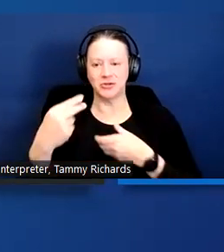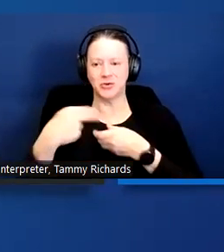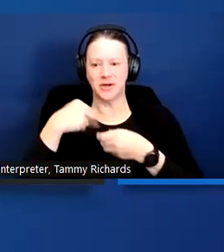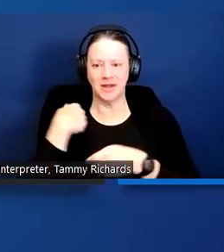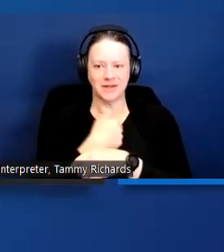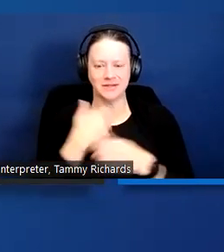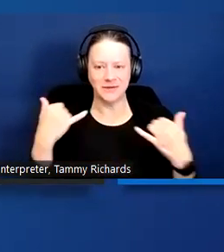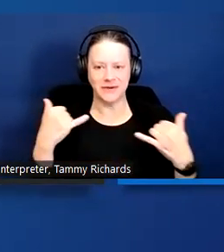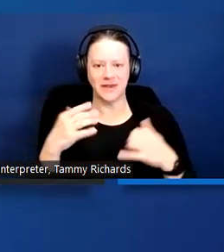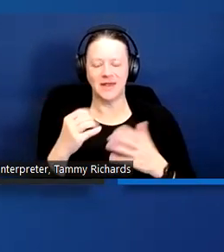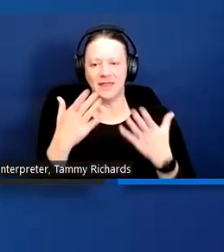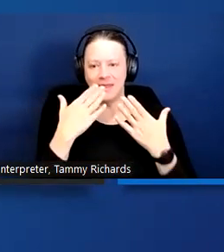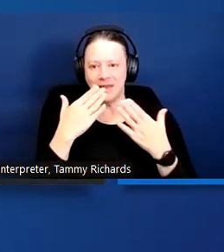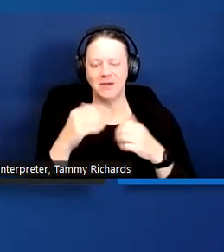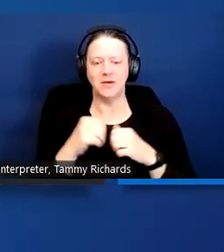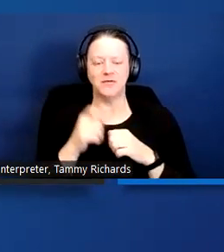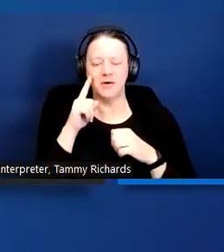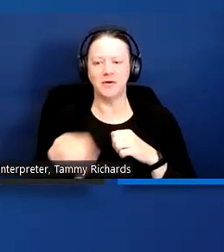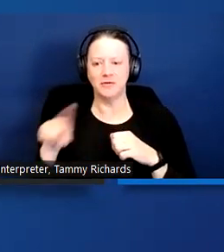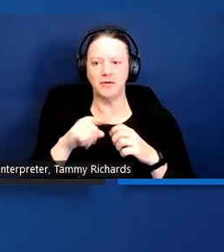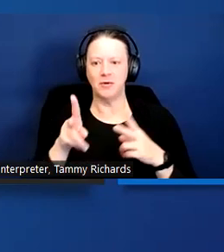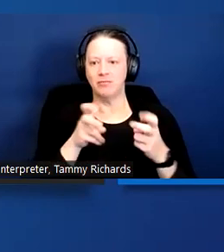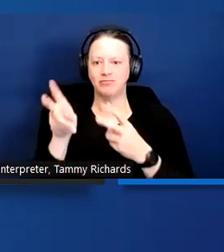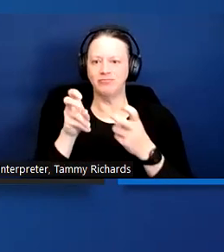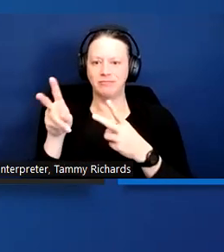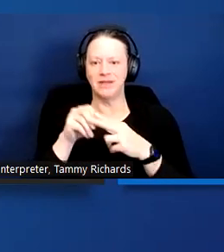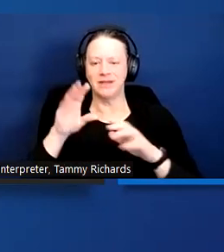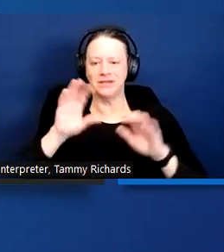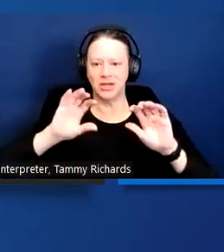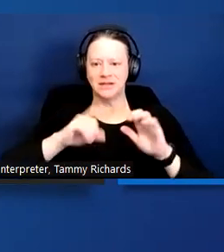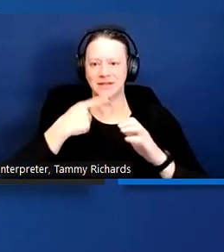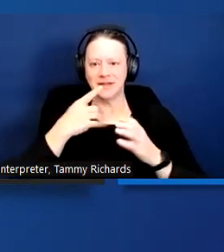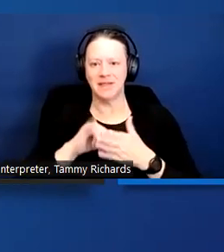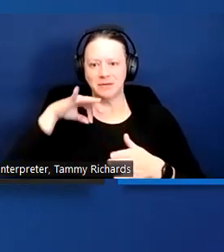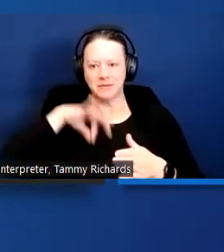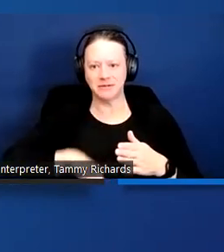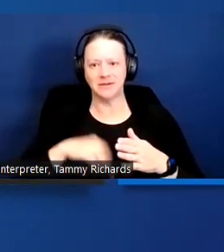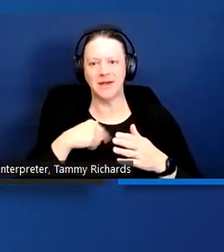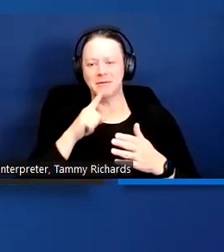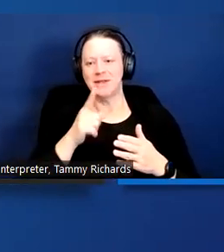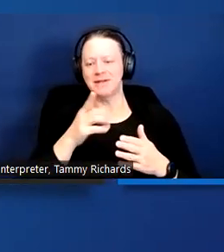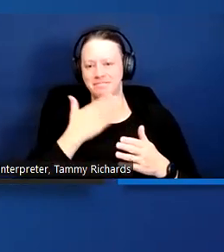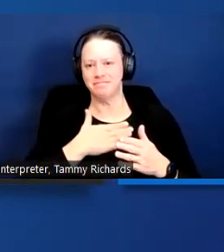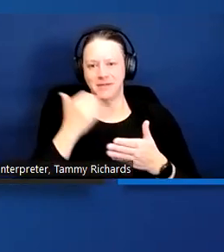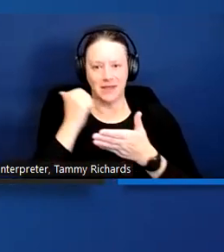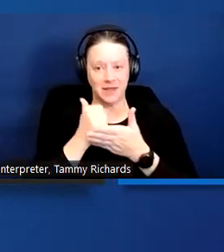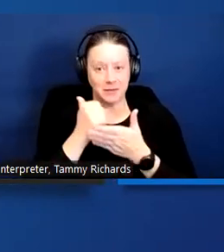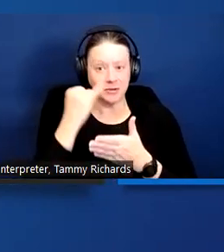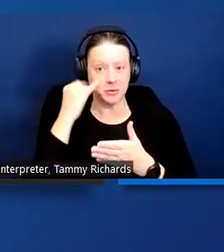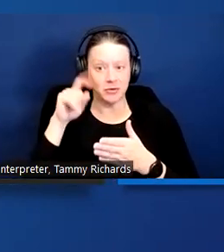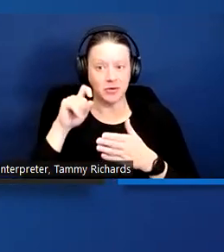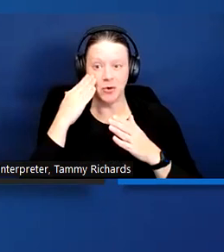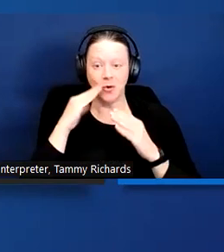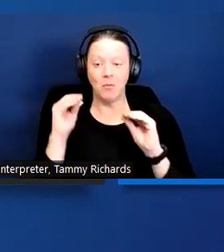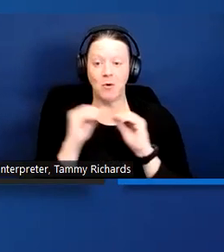today. Thank you, those of you posting in chat, saying that this was helpful. I'm glad to help. If you need to know more, please